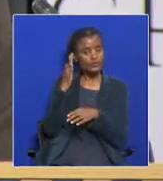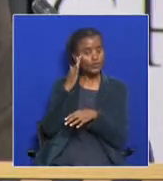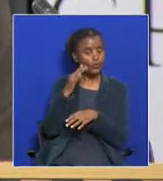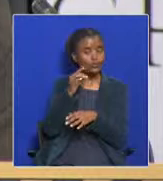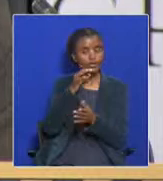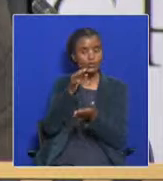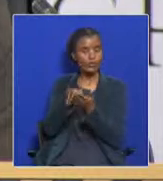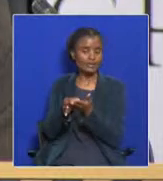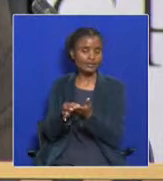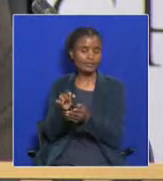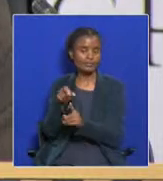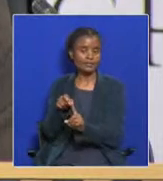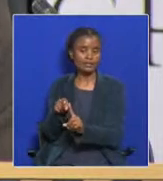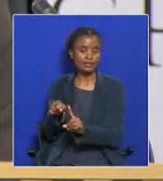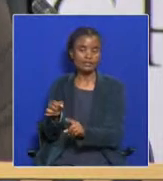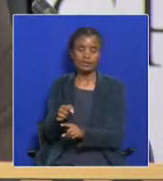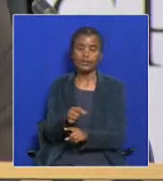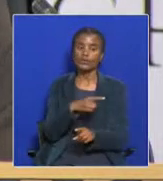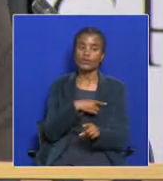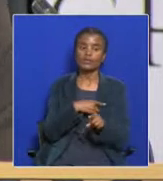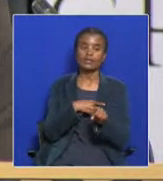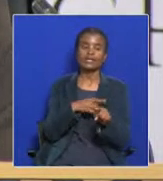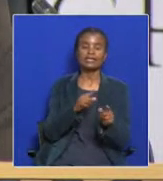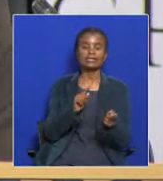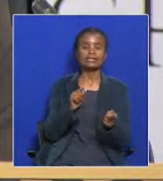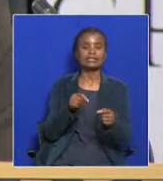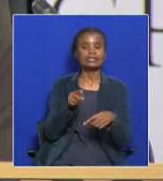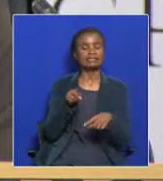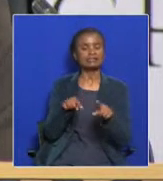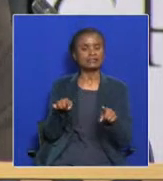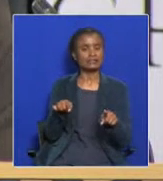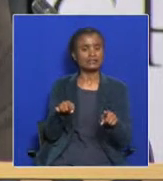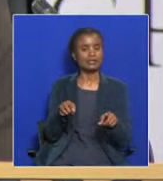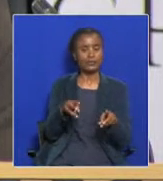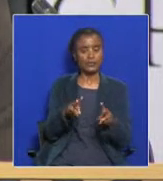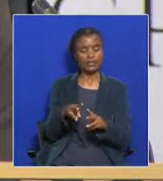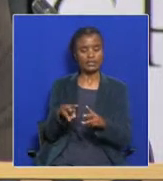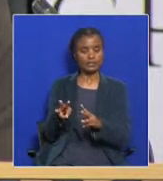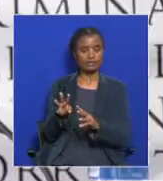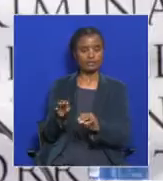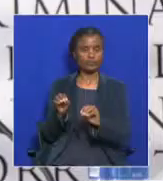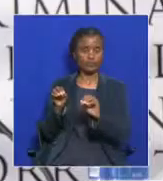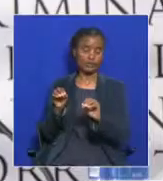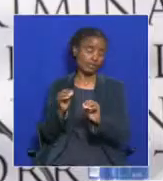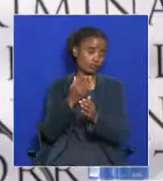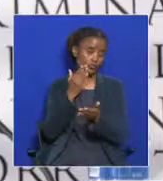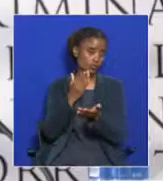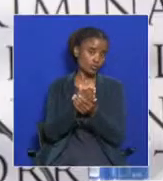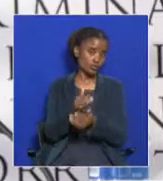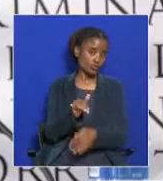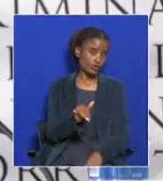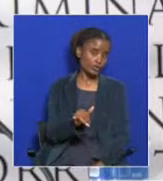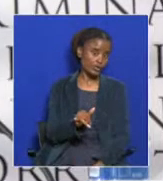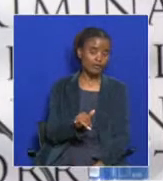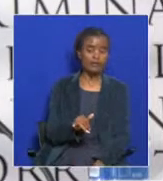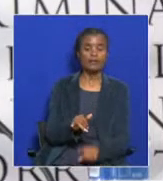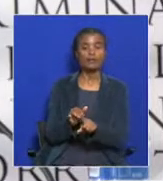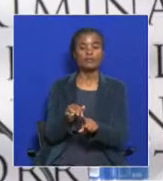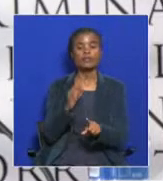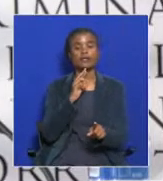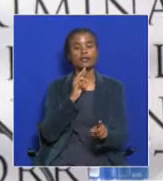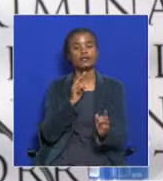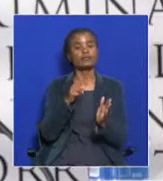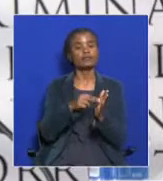different phases of promotion, so I'm not sure which one you're referring to. I'm referring to the 2021, November